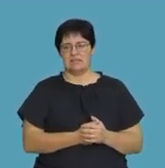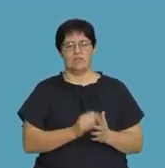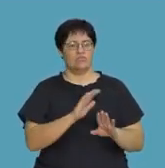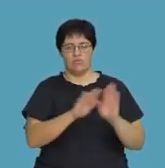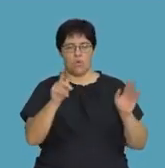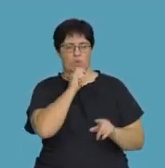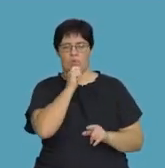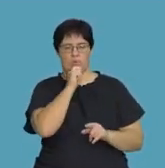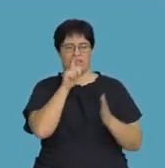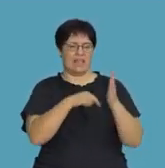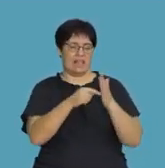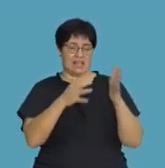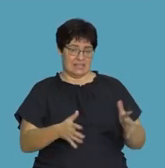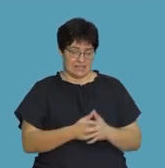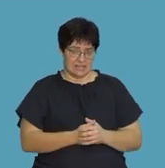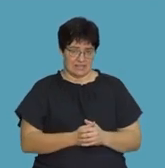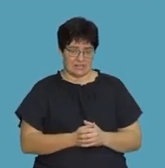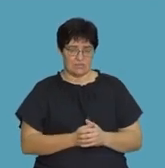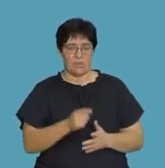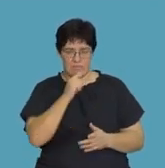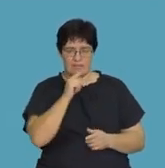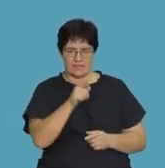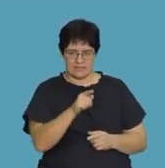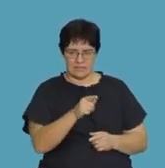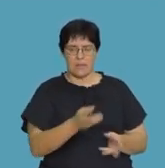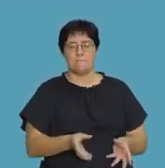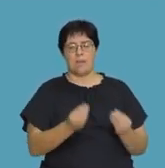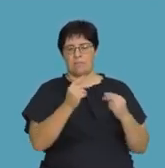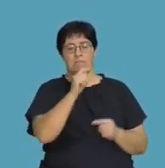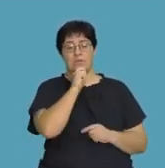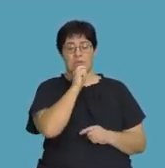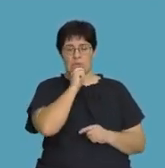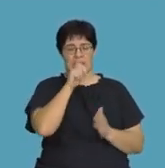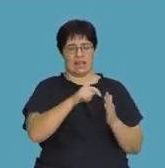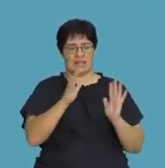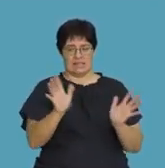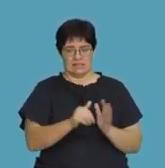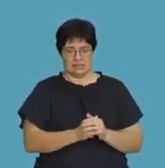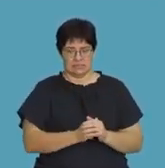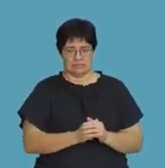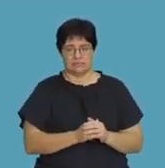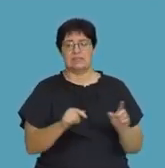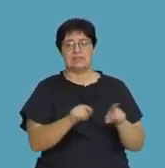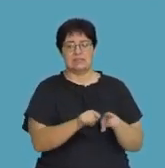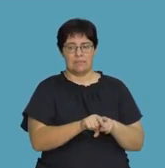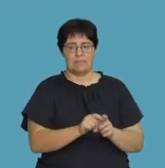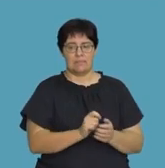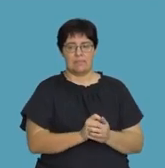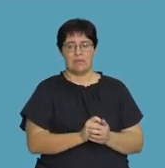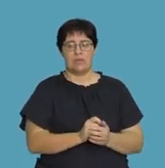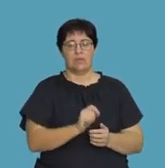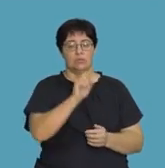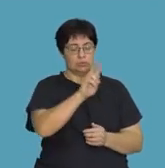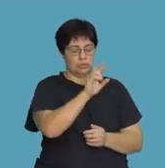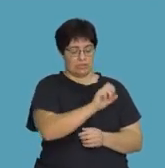the use of a calculator, so make sure that you do try to master this without using a calculator. This will be the same